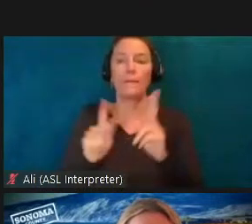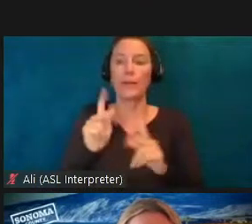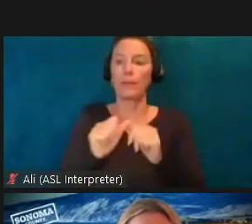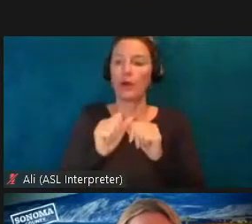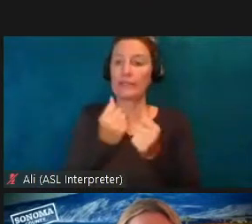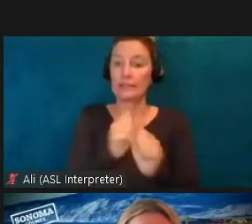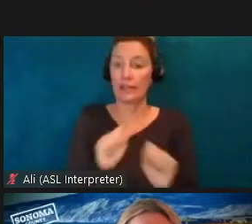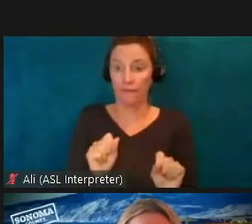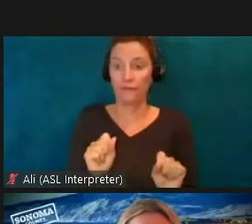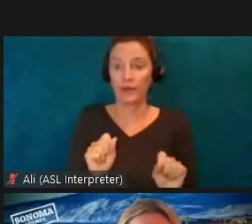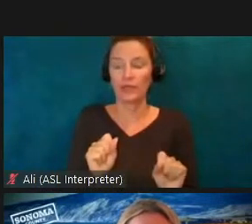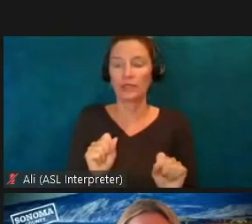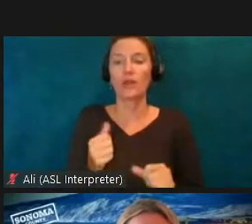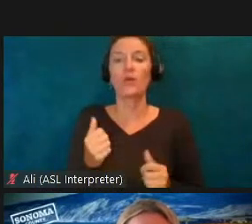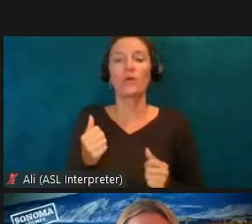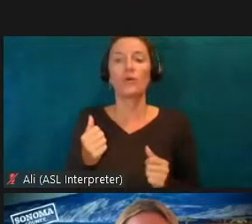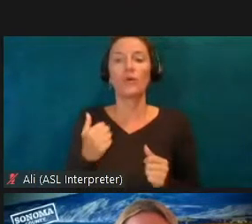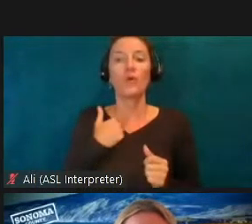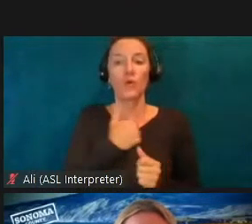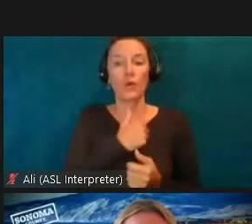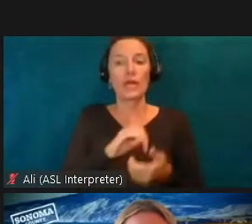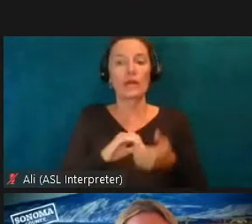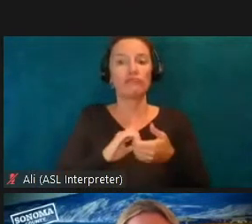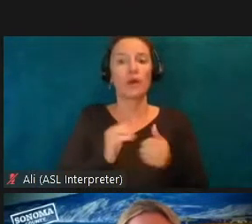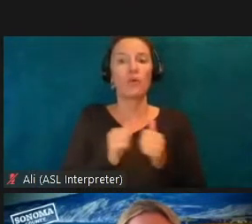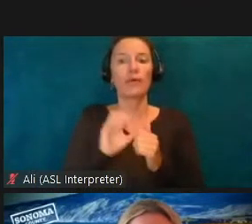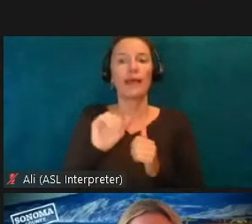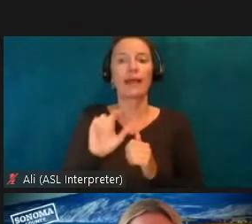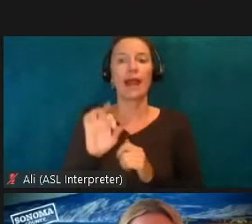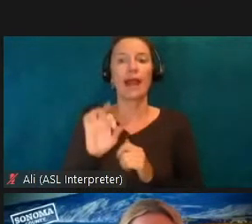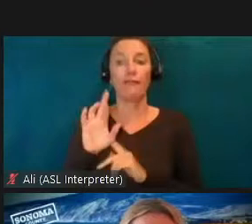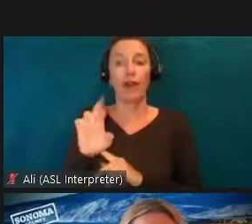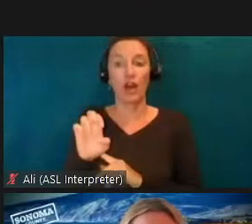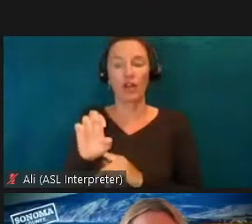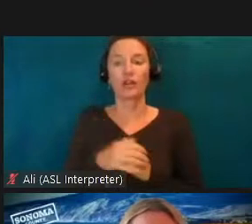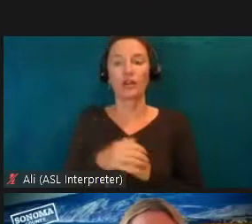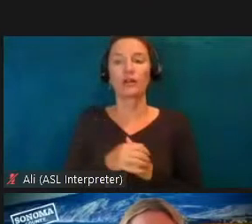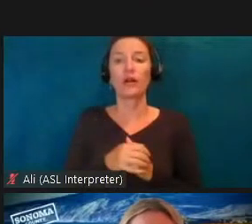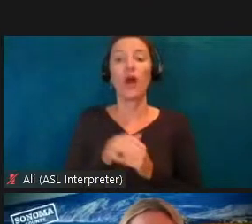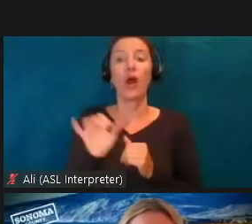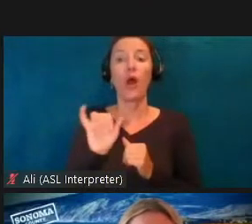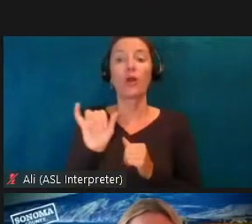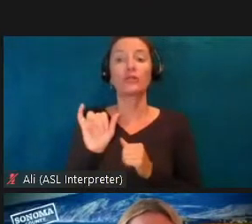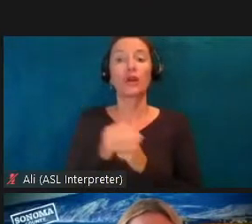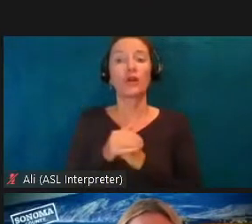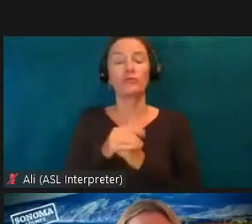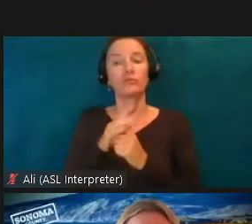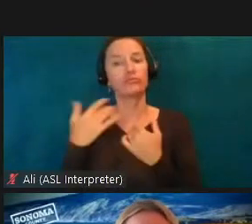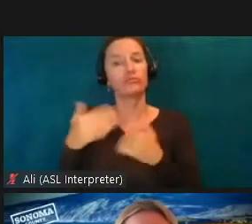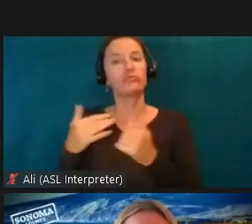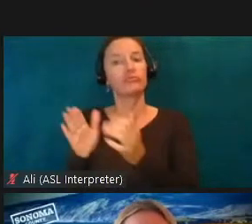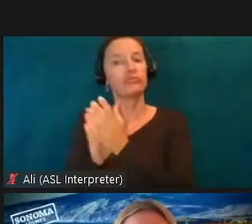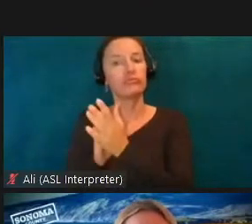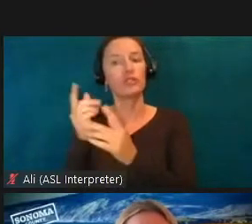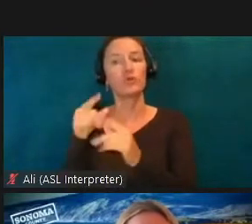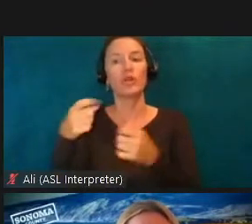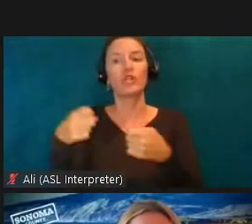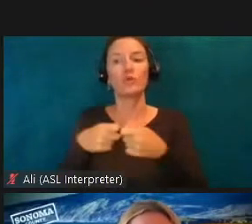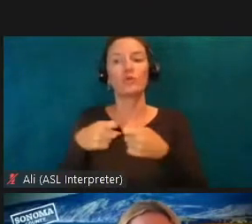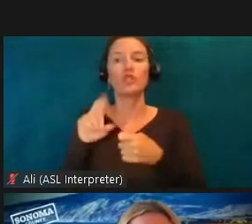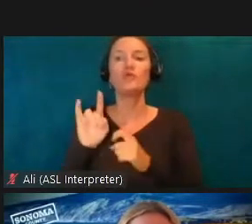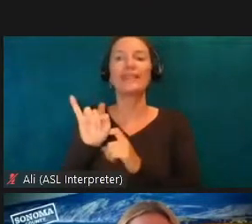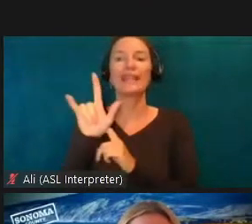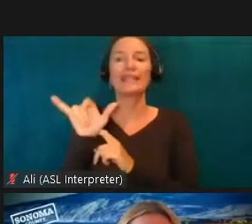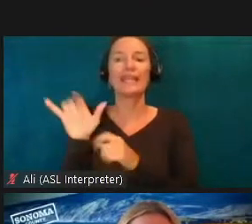We are continuously working with CAL FIRE. Also, a big shout out to the utility companies for making